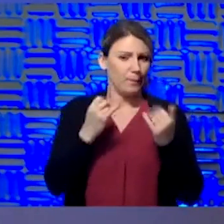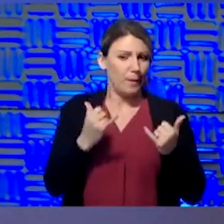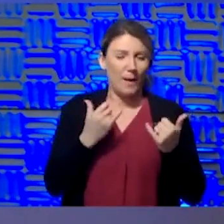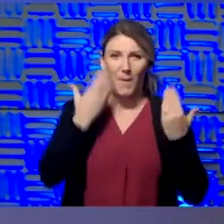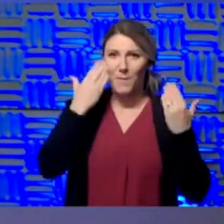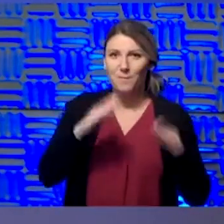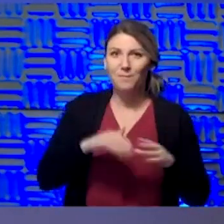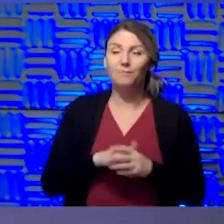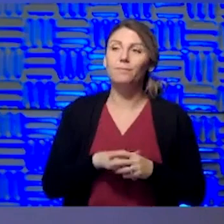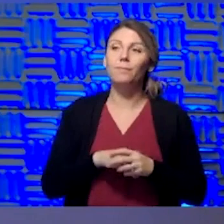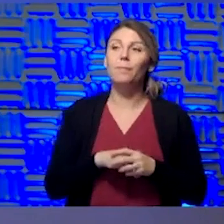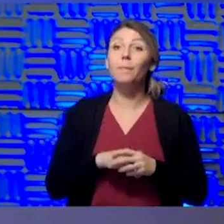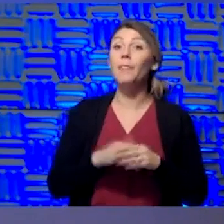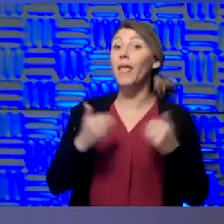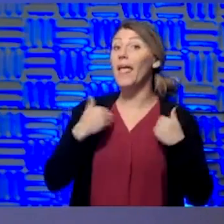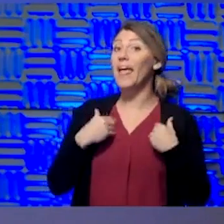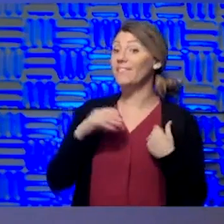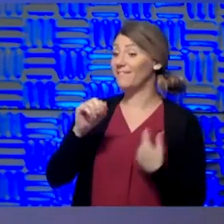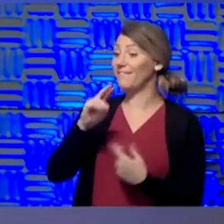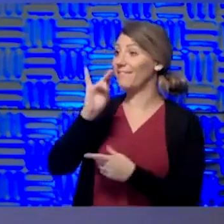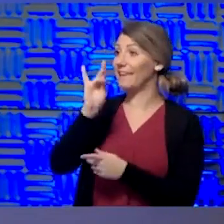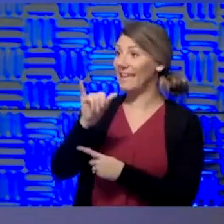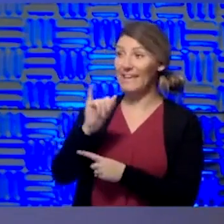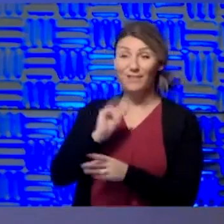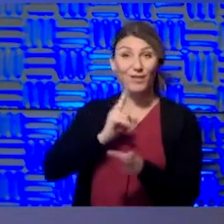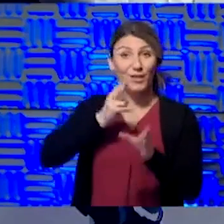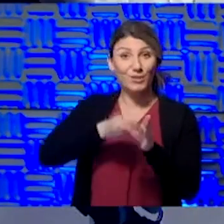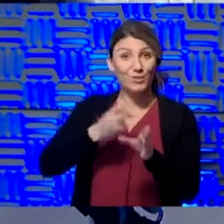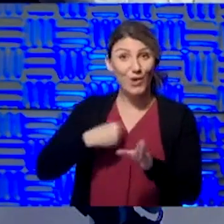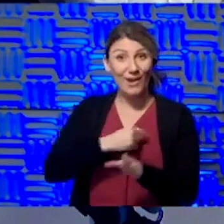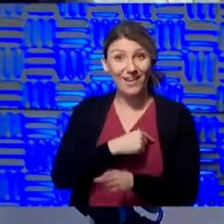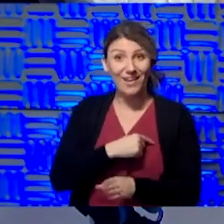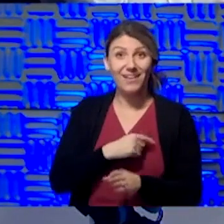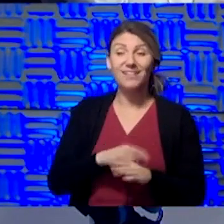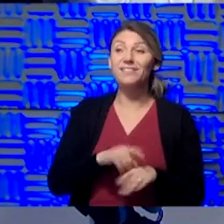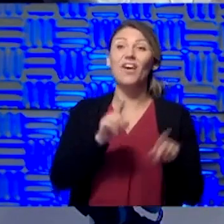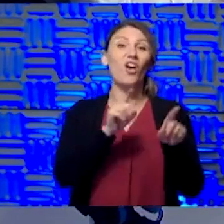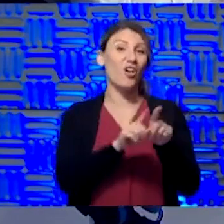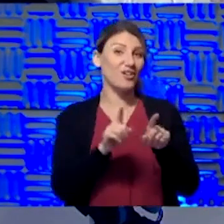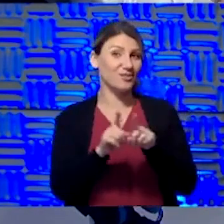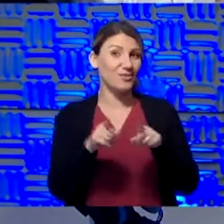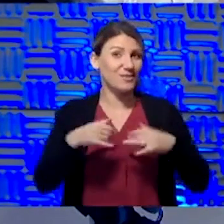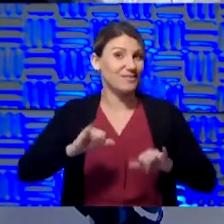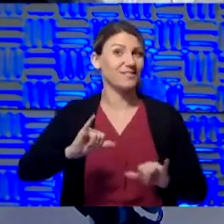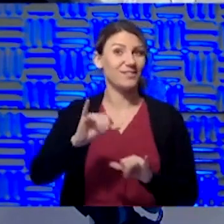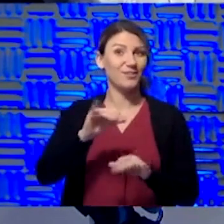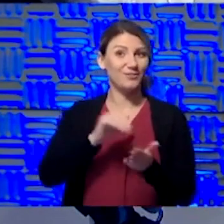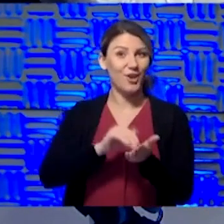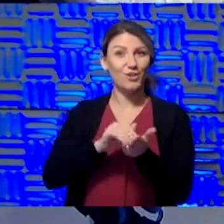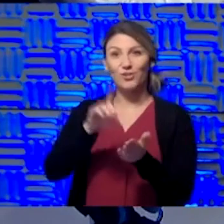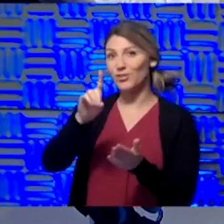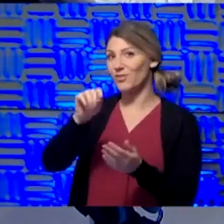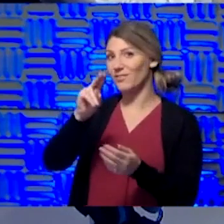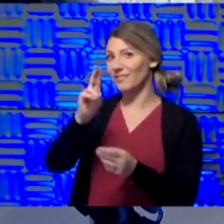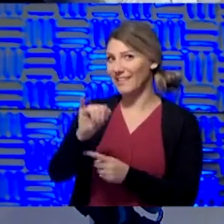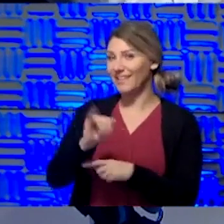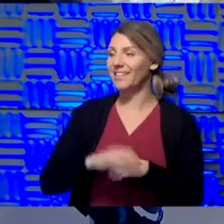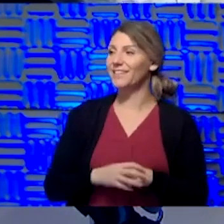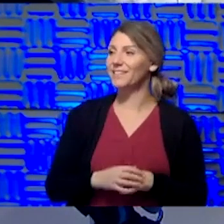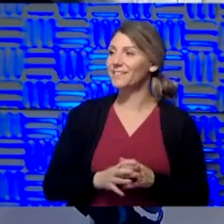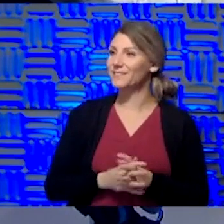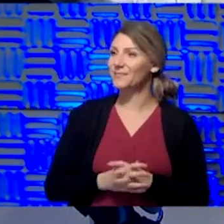head. And we do have Anthony now joining us, as well as Dr. Dendy still. So.